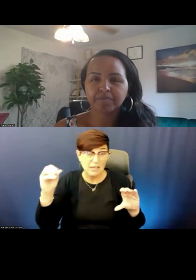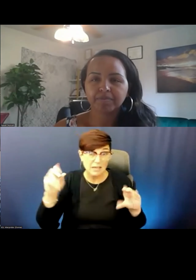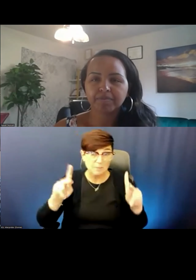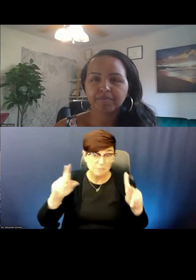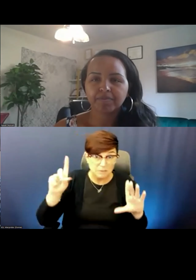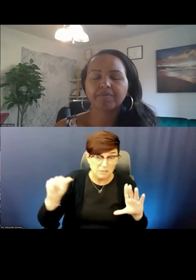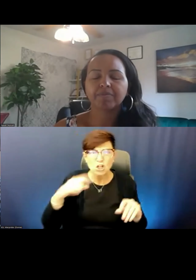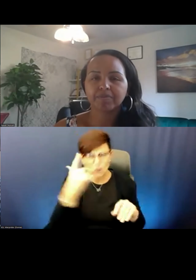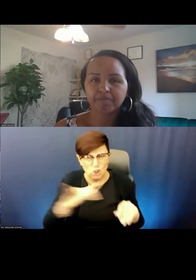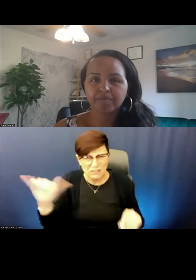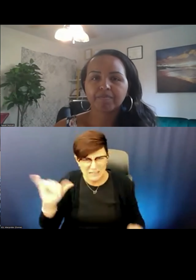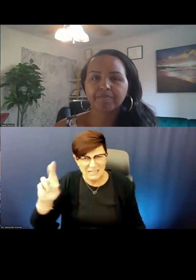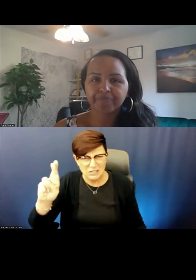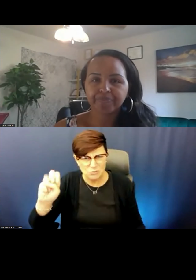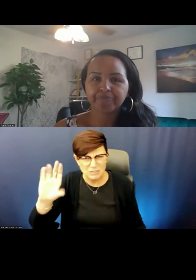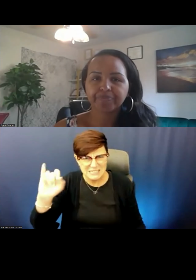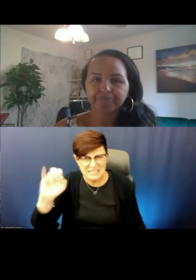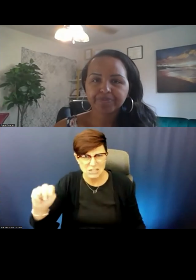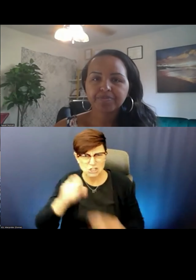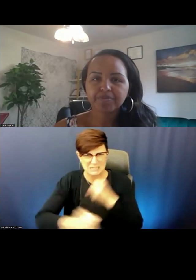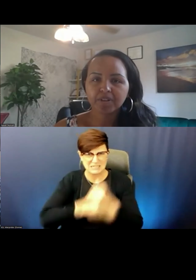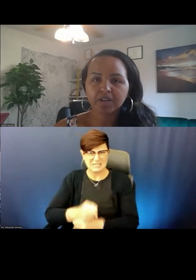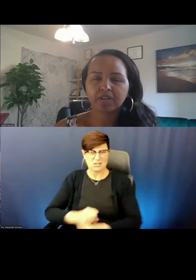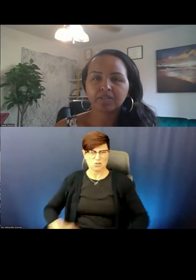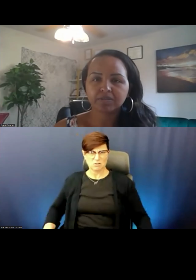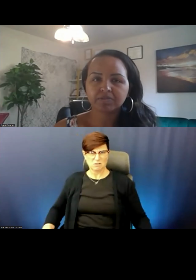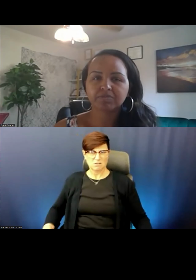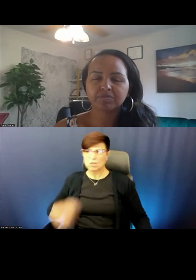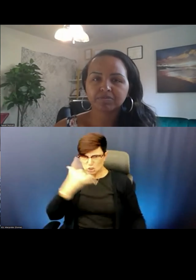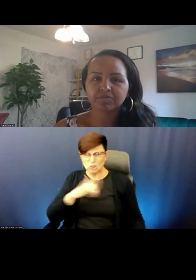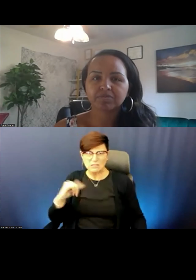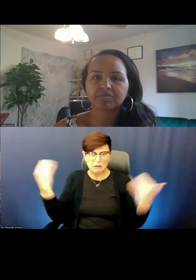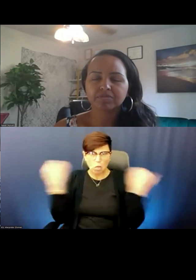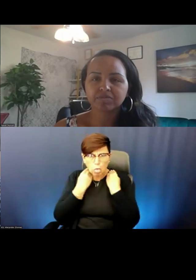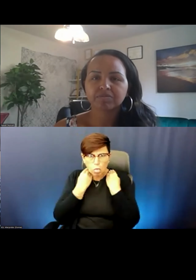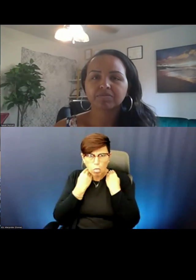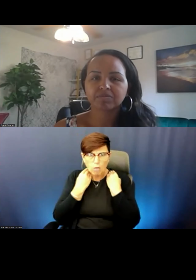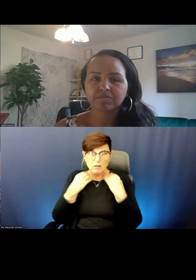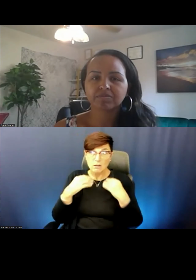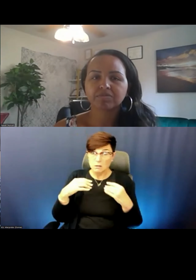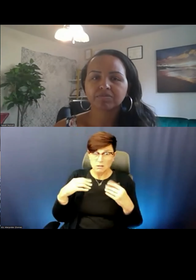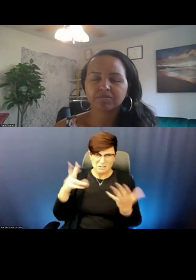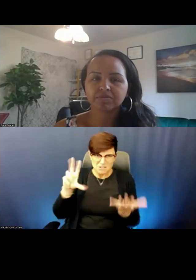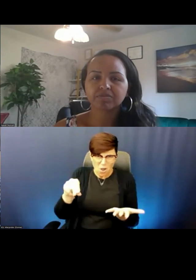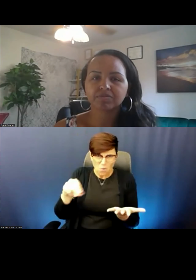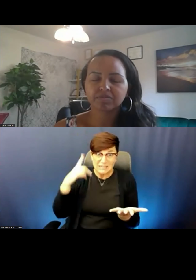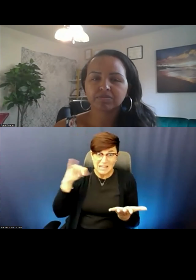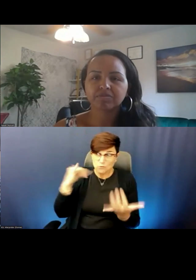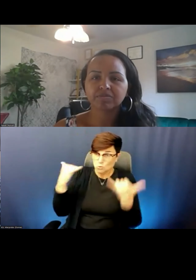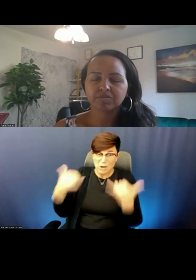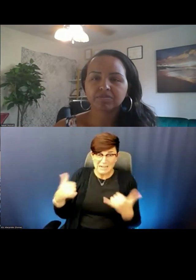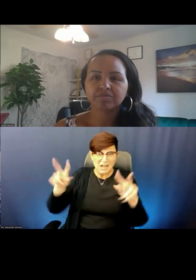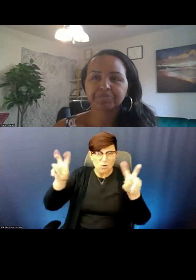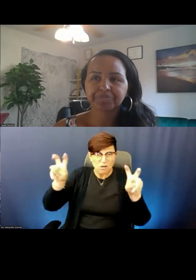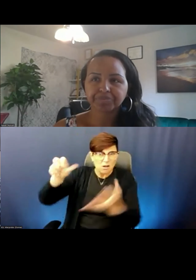recession. Not in a case where we have this many billions of discretionary funding.